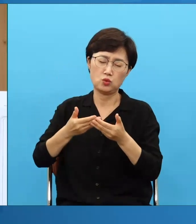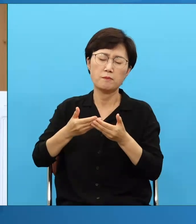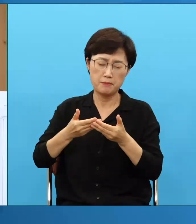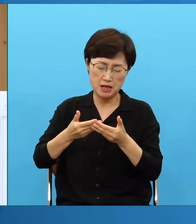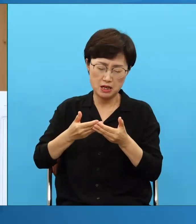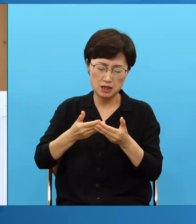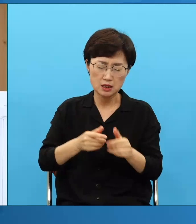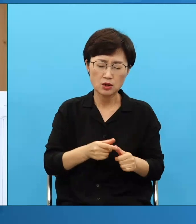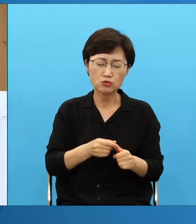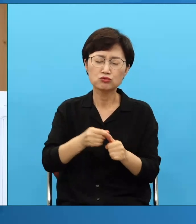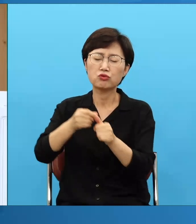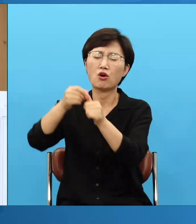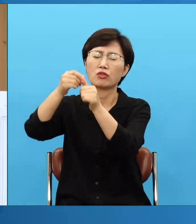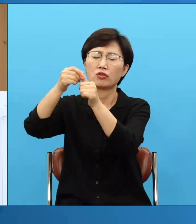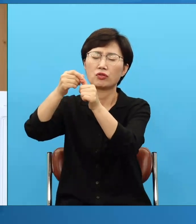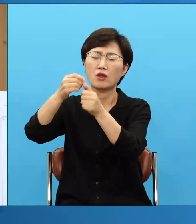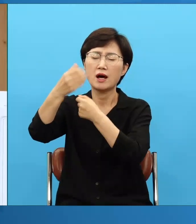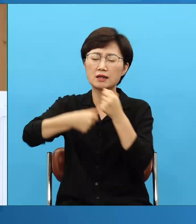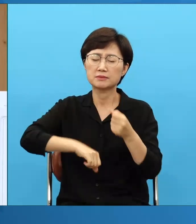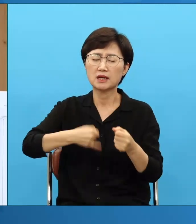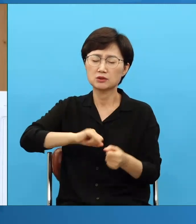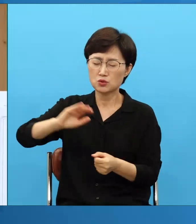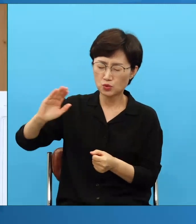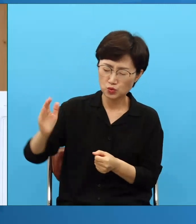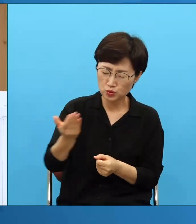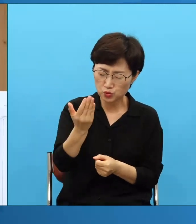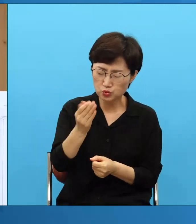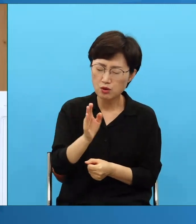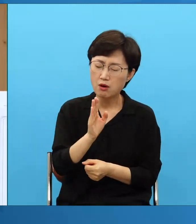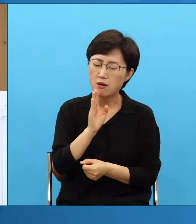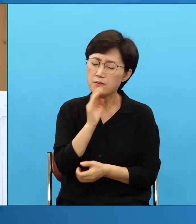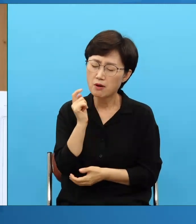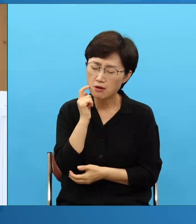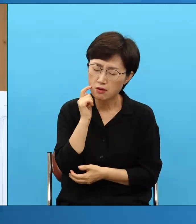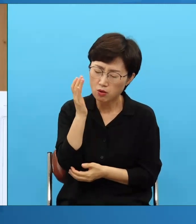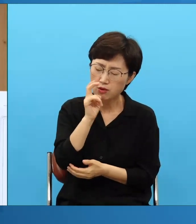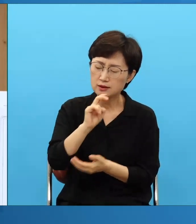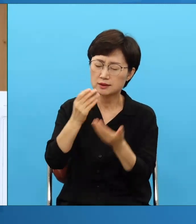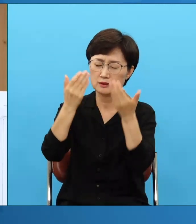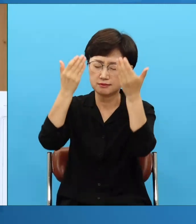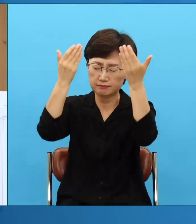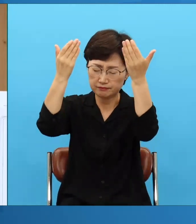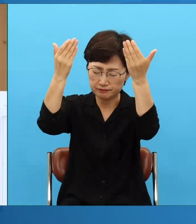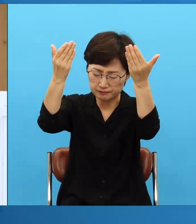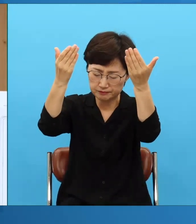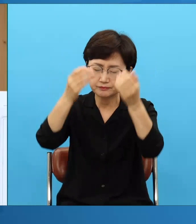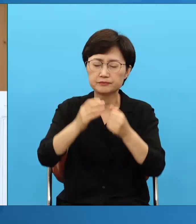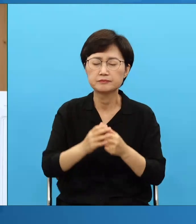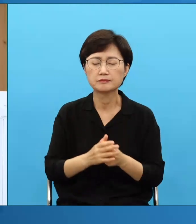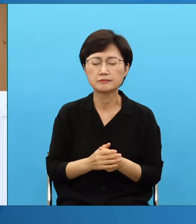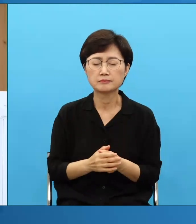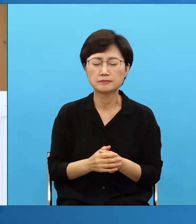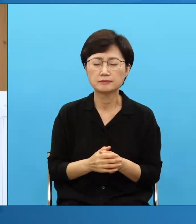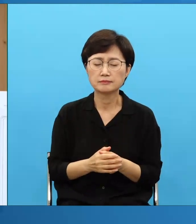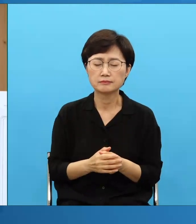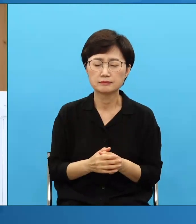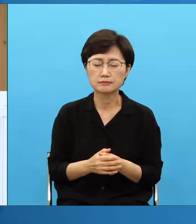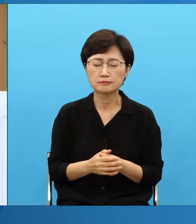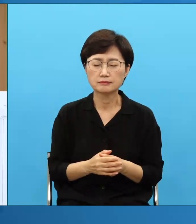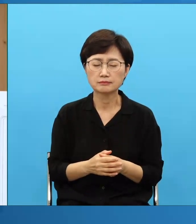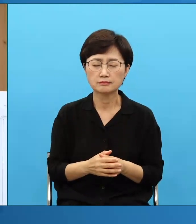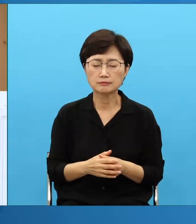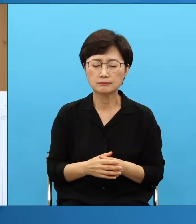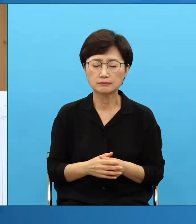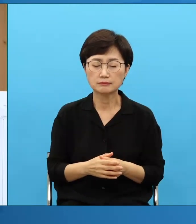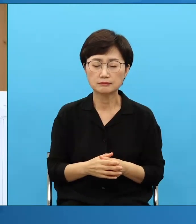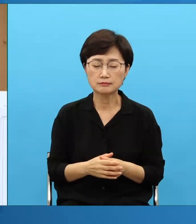lift up all glory and praise to our God who has delivered us, who were enslaved to Satan due to the incident of Genesis chapter 3, and called us as His own through His unconditional love